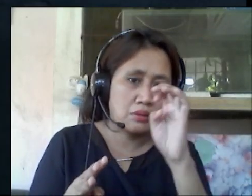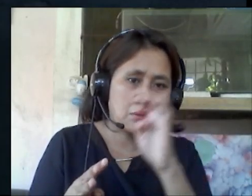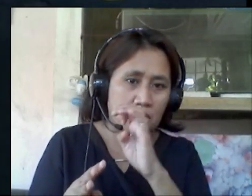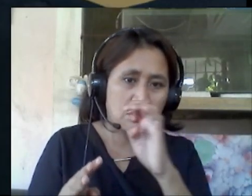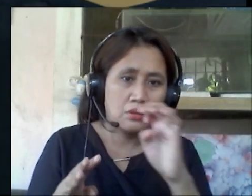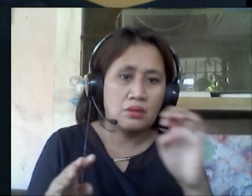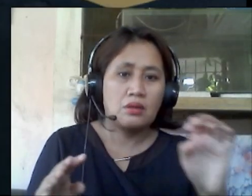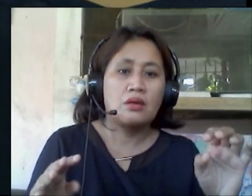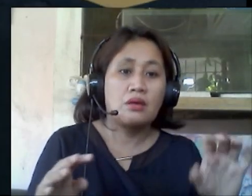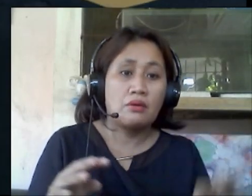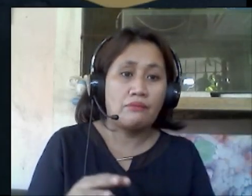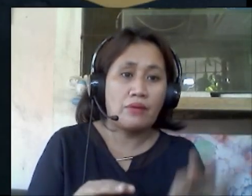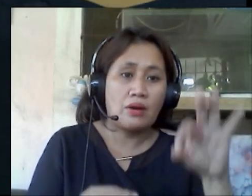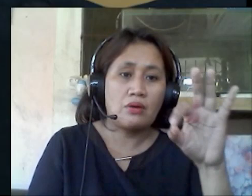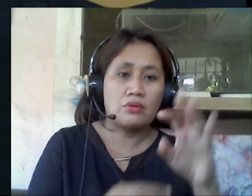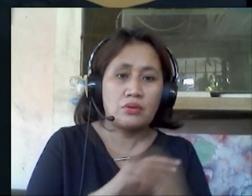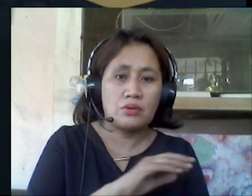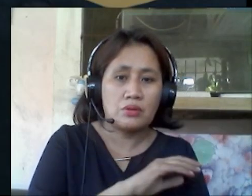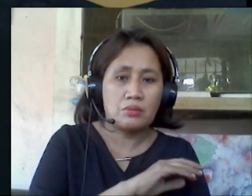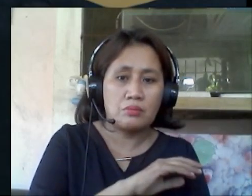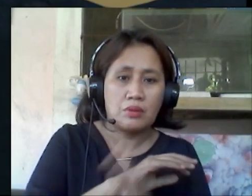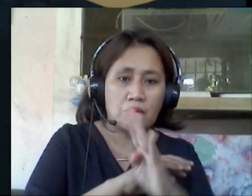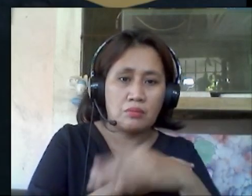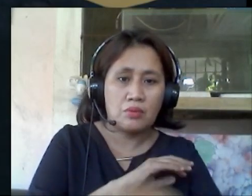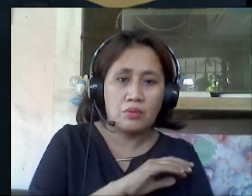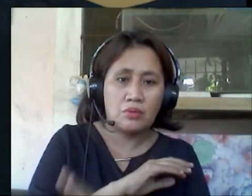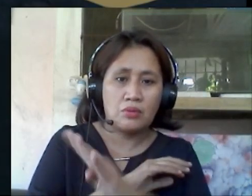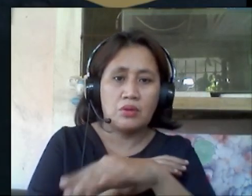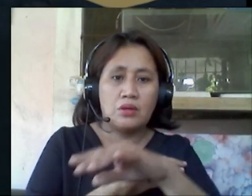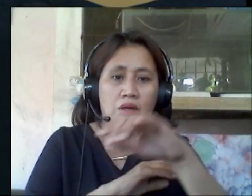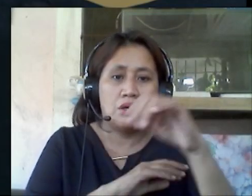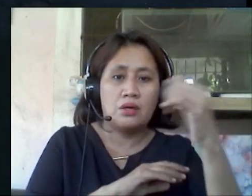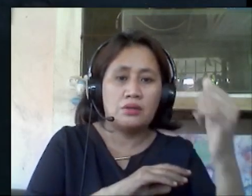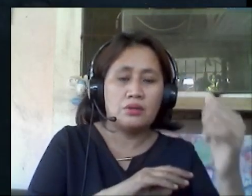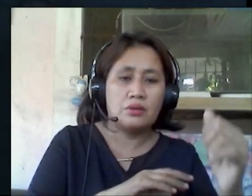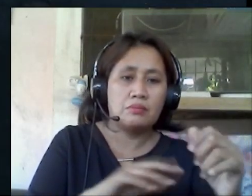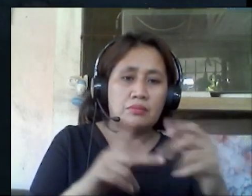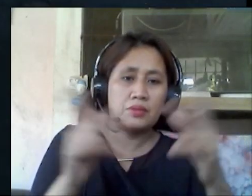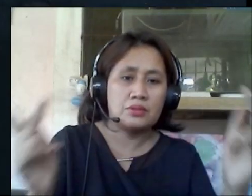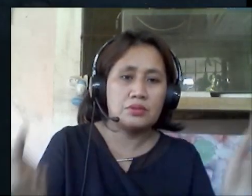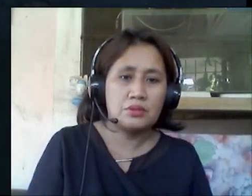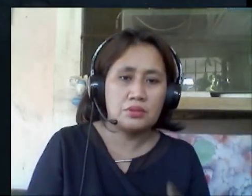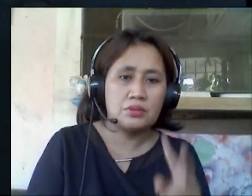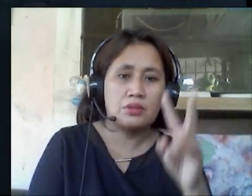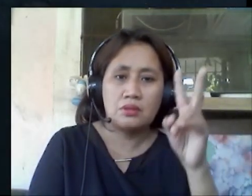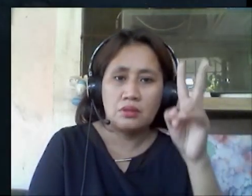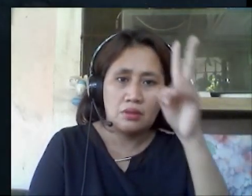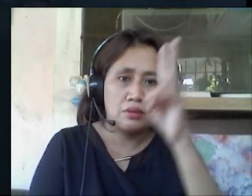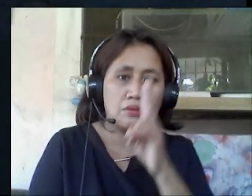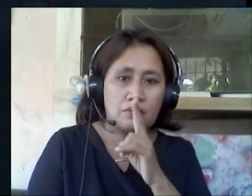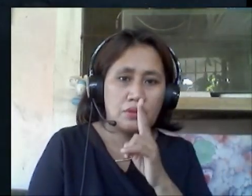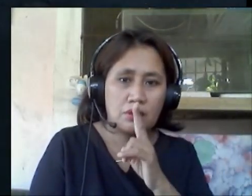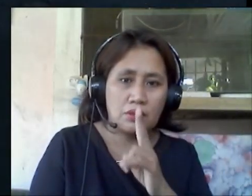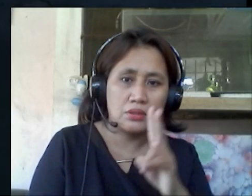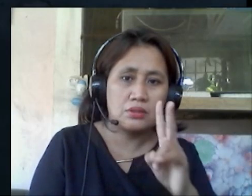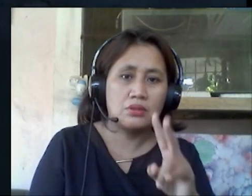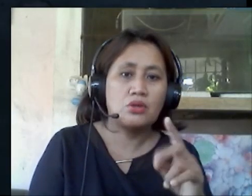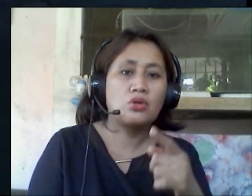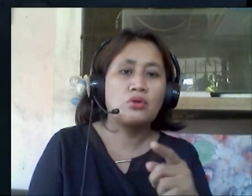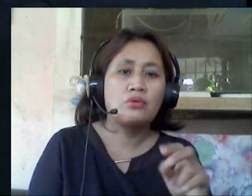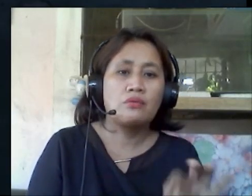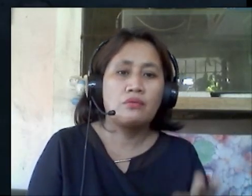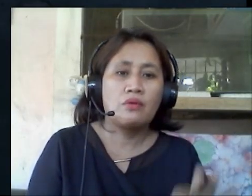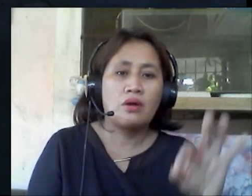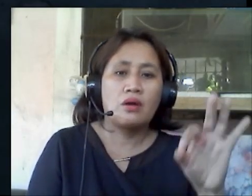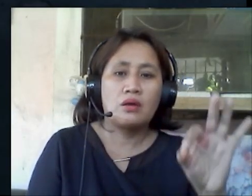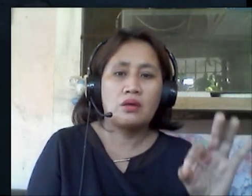in Bohol and other areas in the Visayas. You can find that press company in the city, otherwise known as